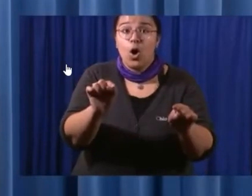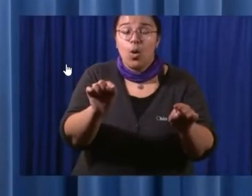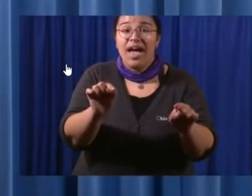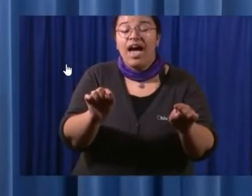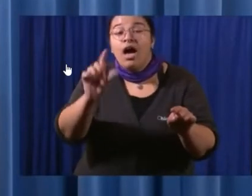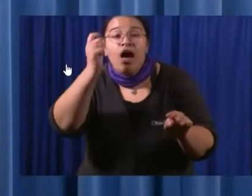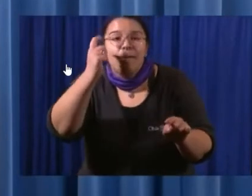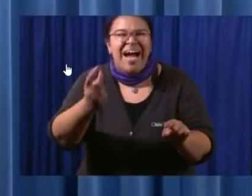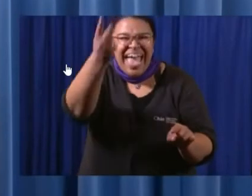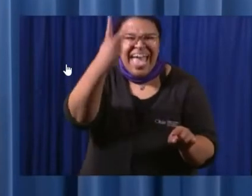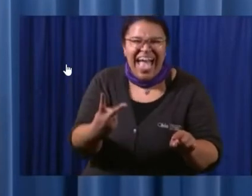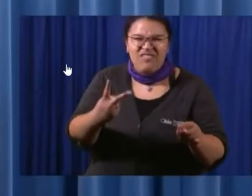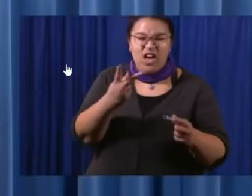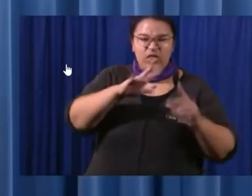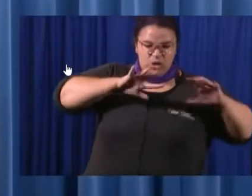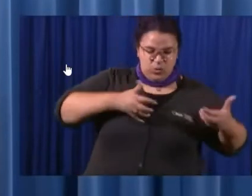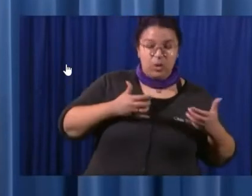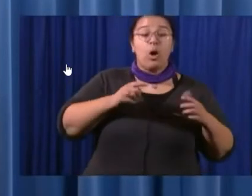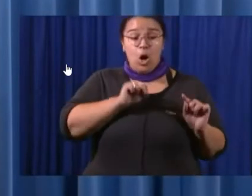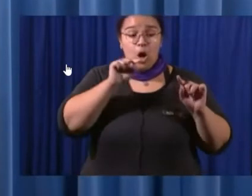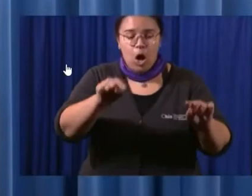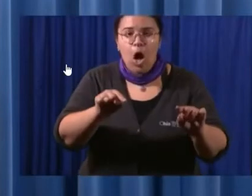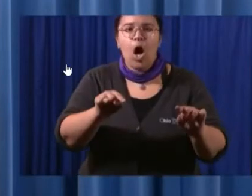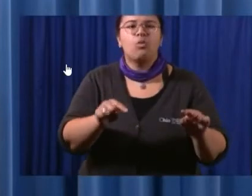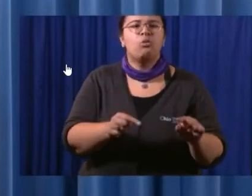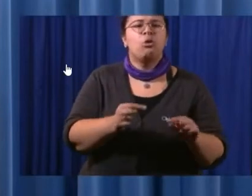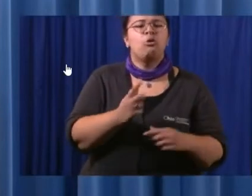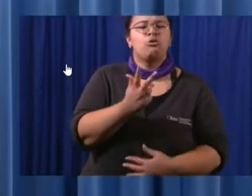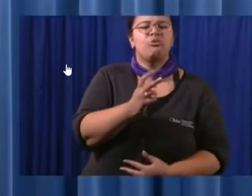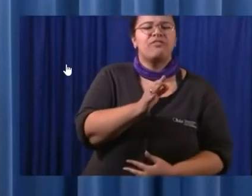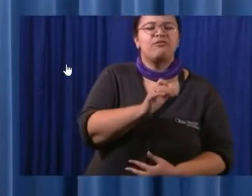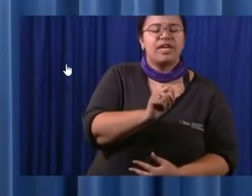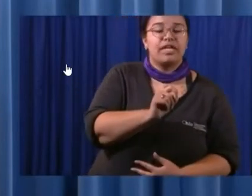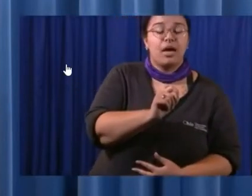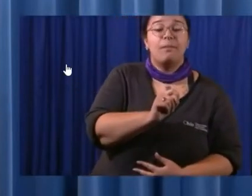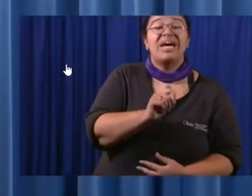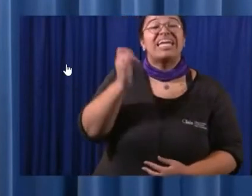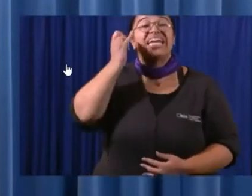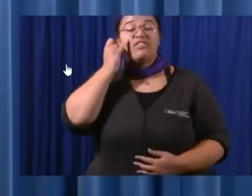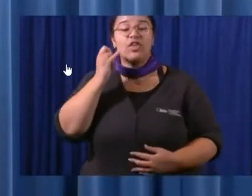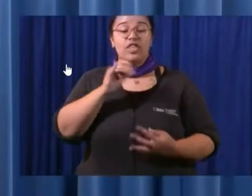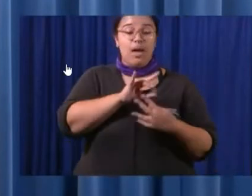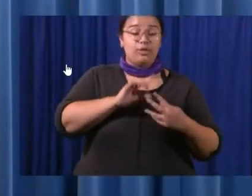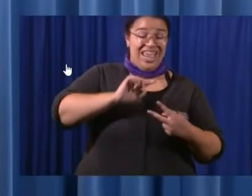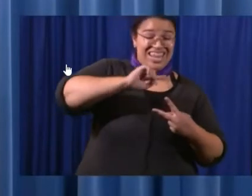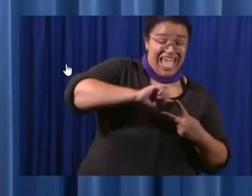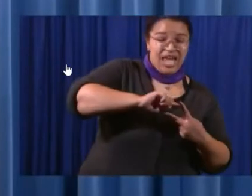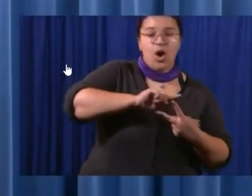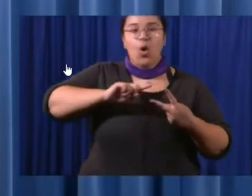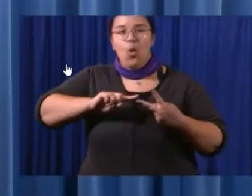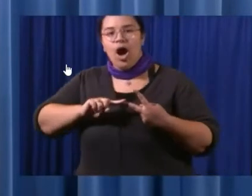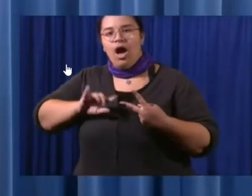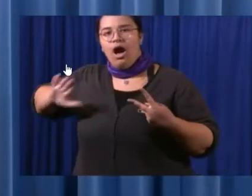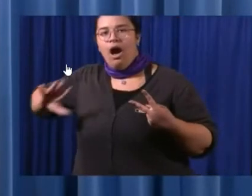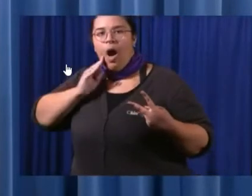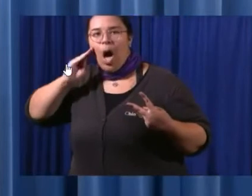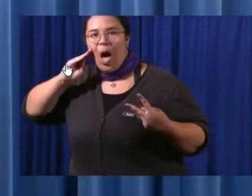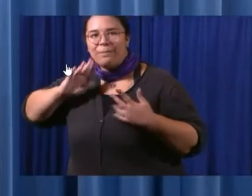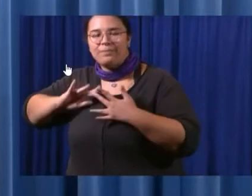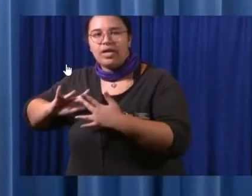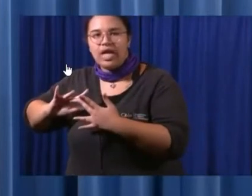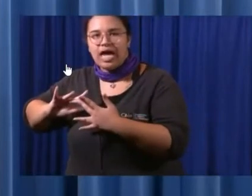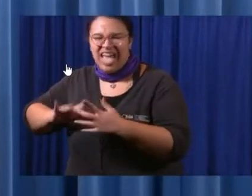switch it, their recommendation, their strong recommendation, was go to the 3 feet. That's how the 3 feet came up.